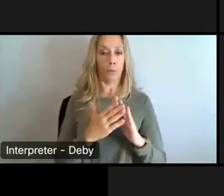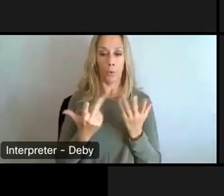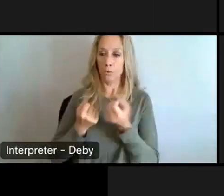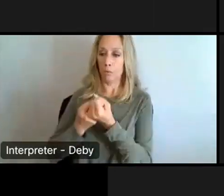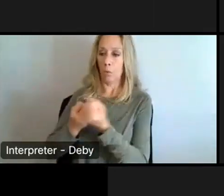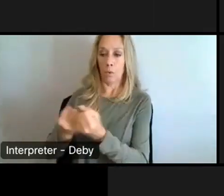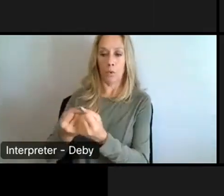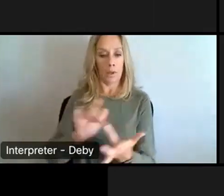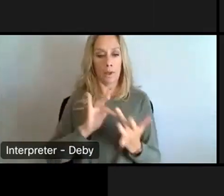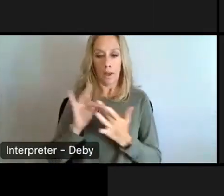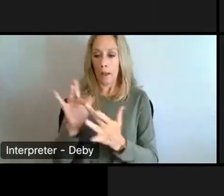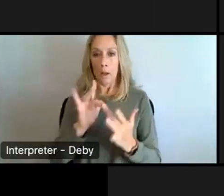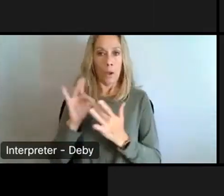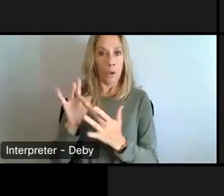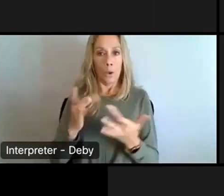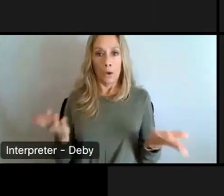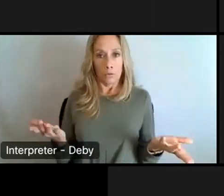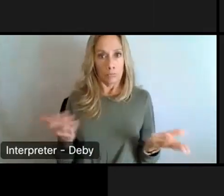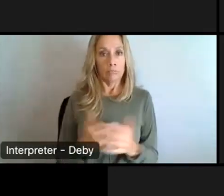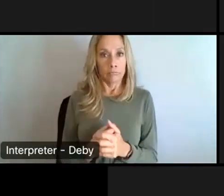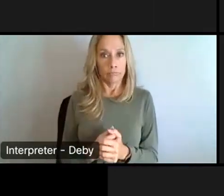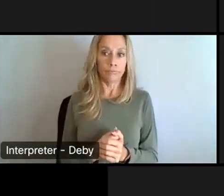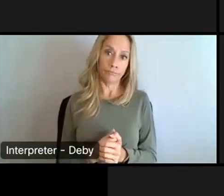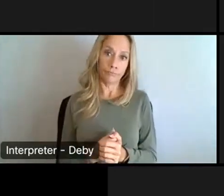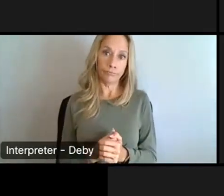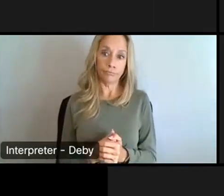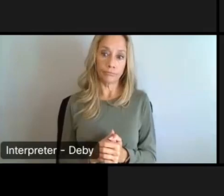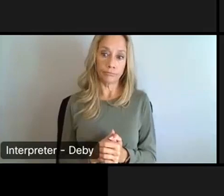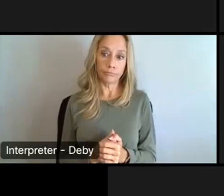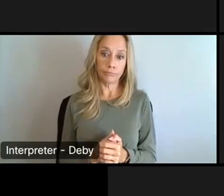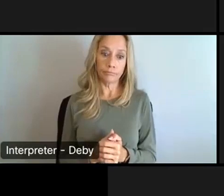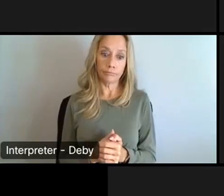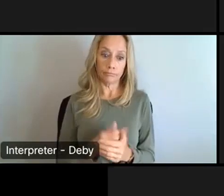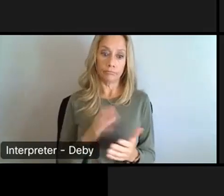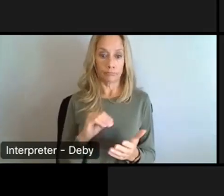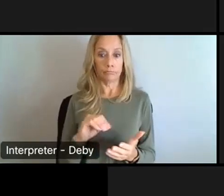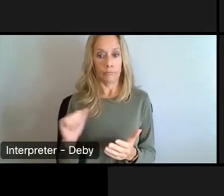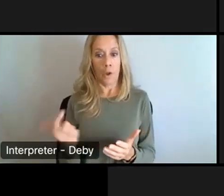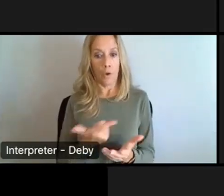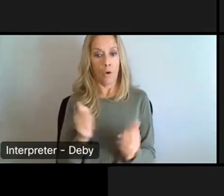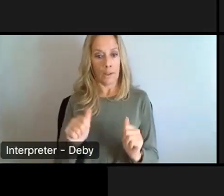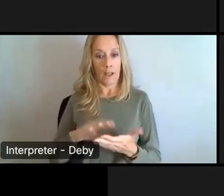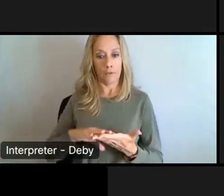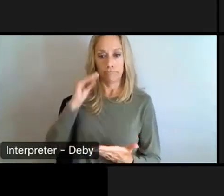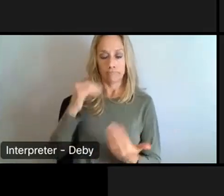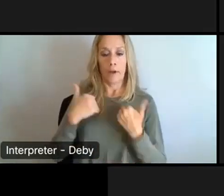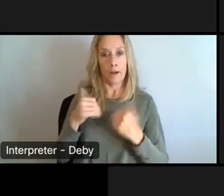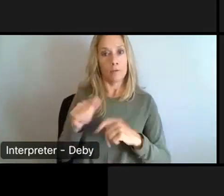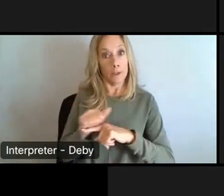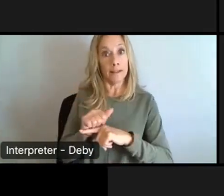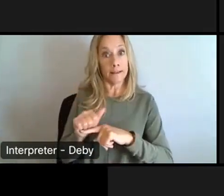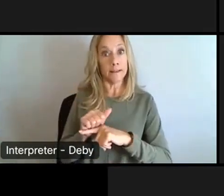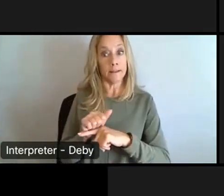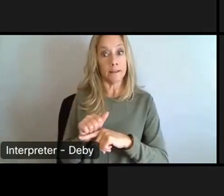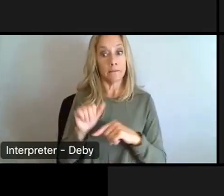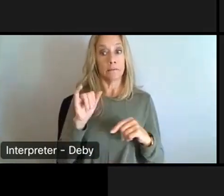network. Um, and the thing of it is they can all be trained. So even if you have a